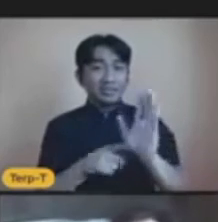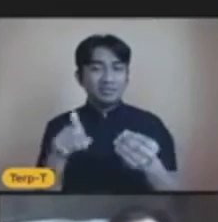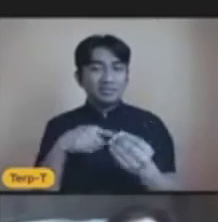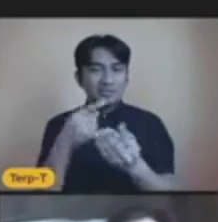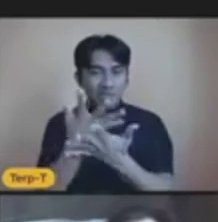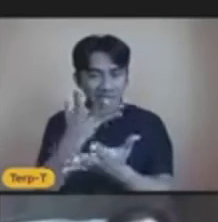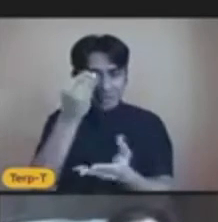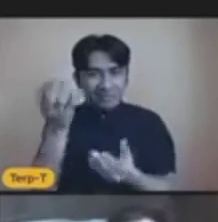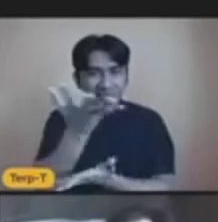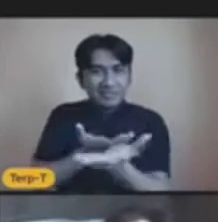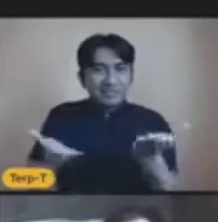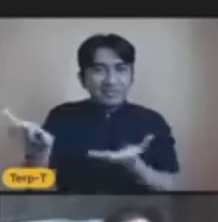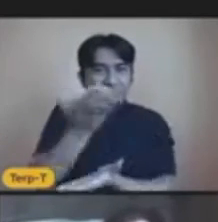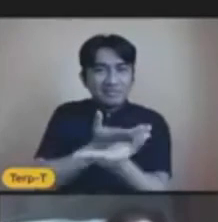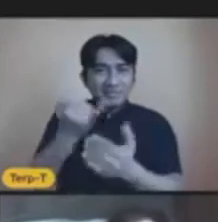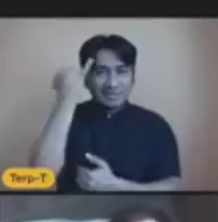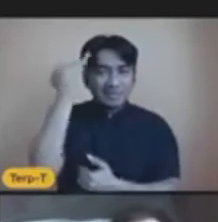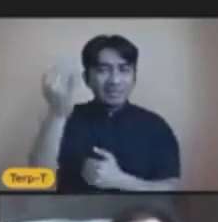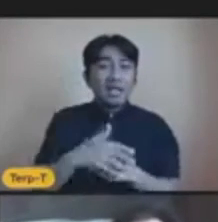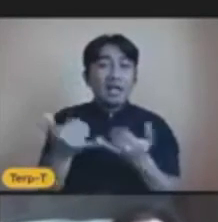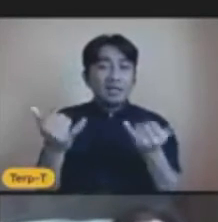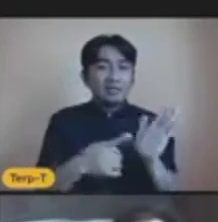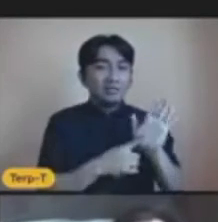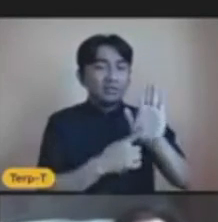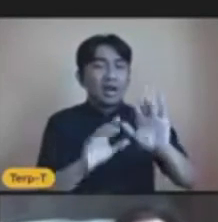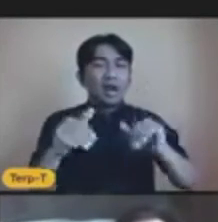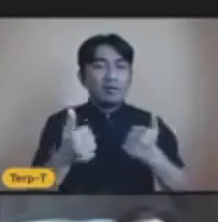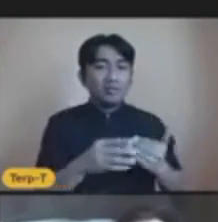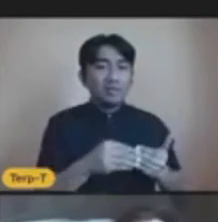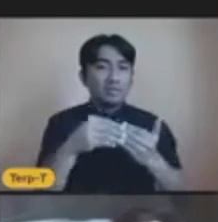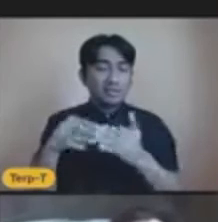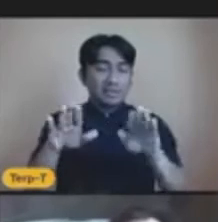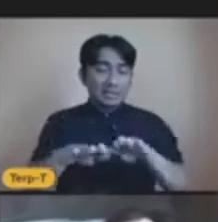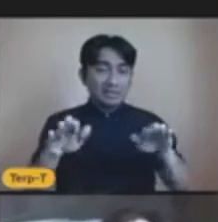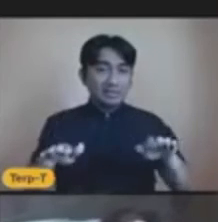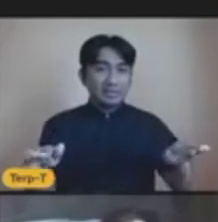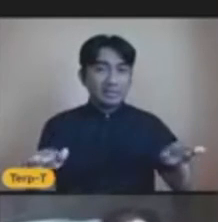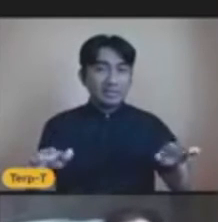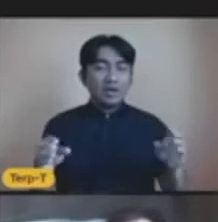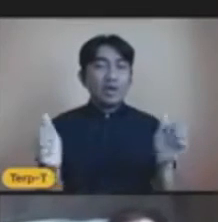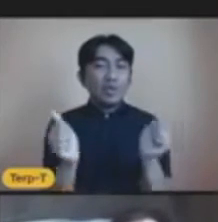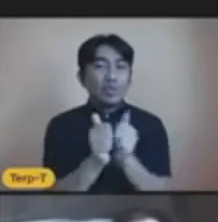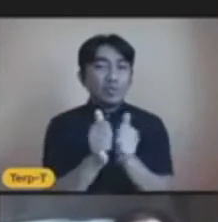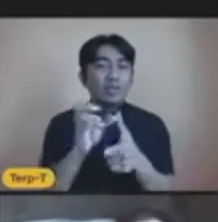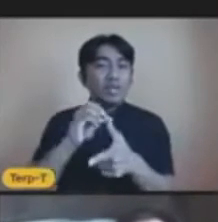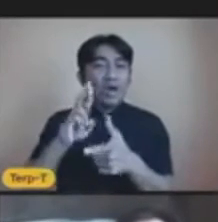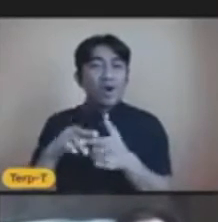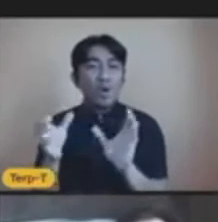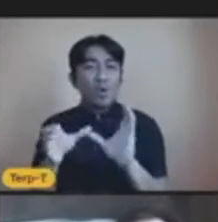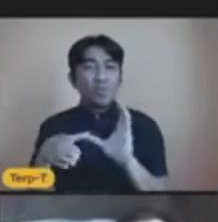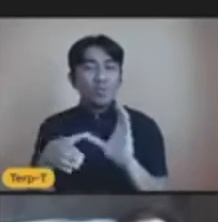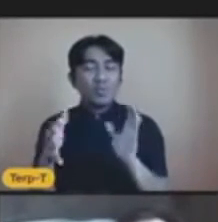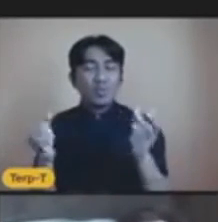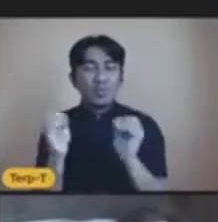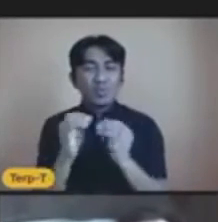ideas. I will share my strategies of leading my children with or without disabilities, helping